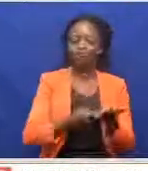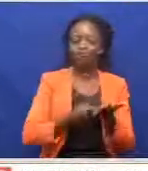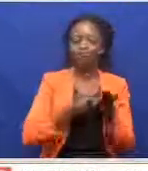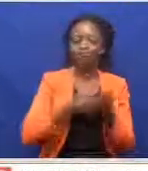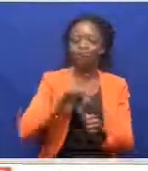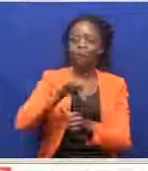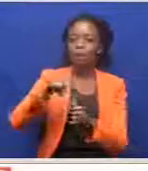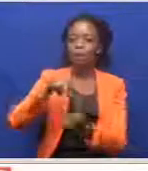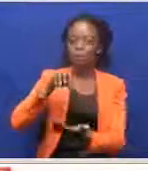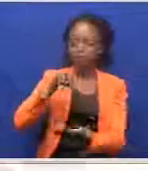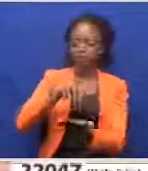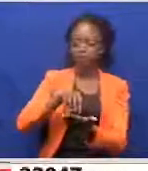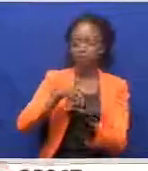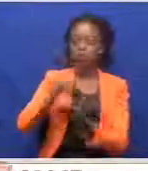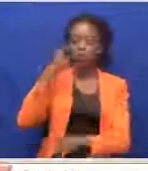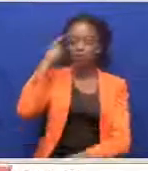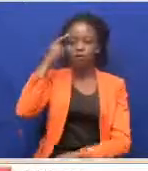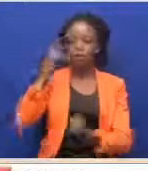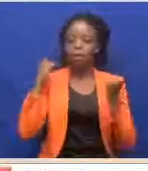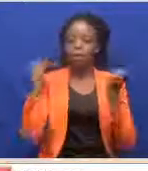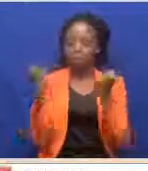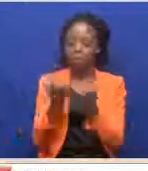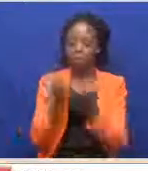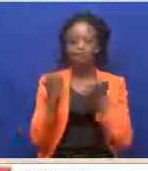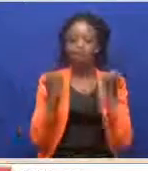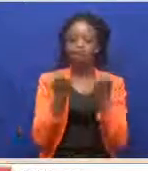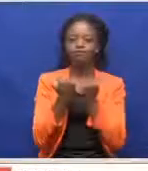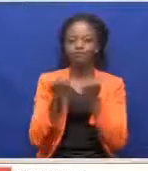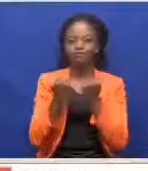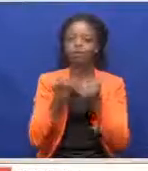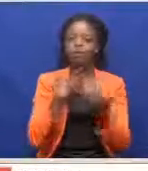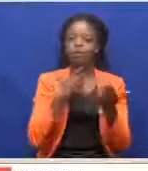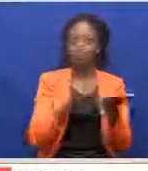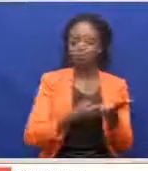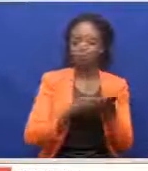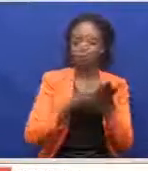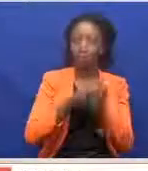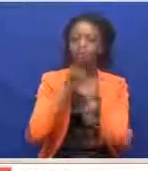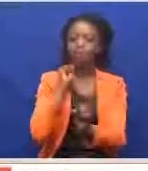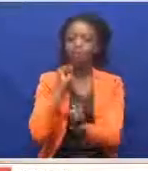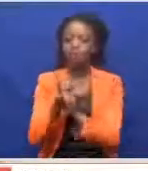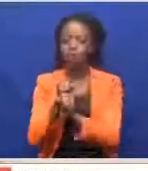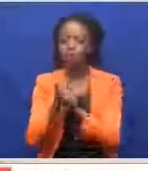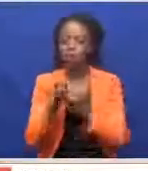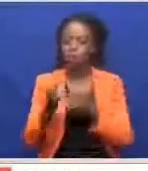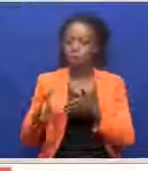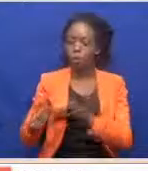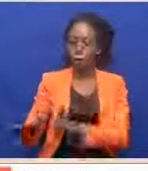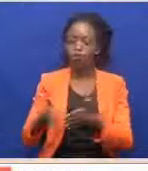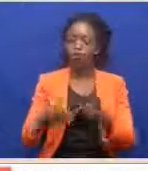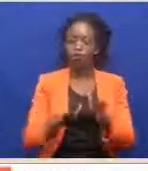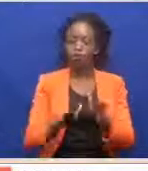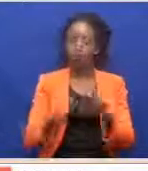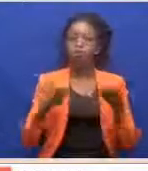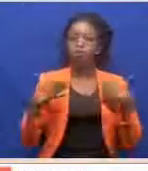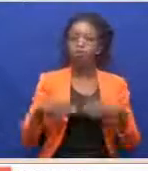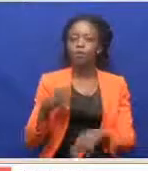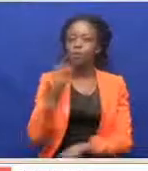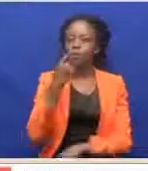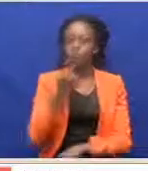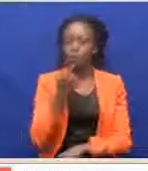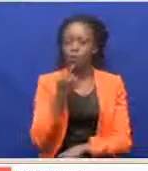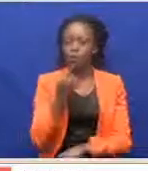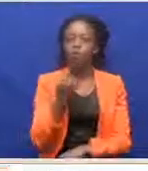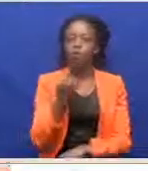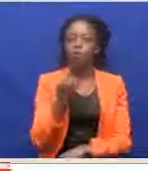about positions for the mighty. We are going to discuss about jobs and opportunity for those of us who are